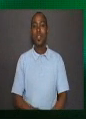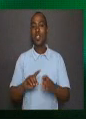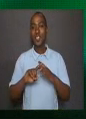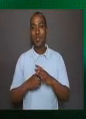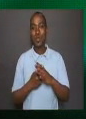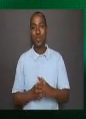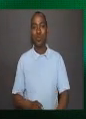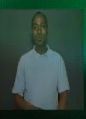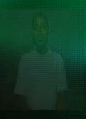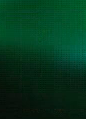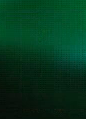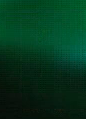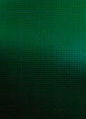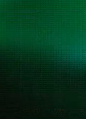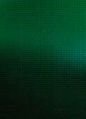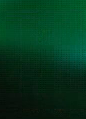Begin.